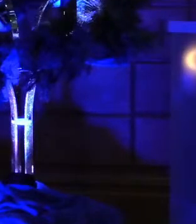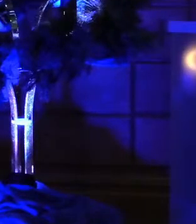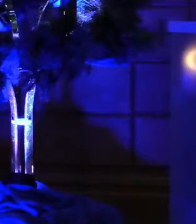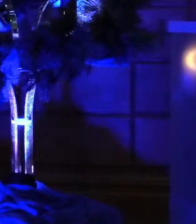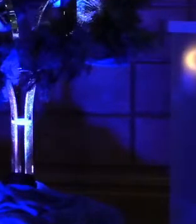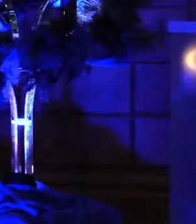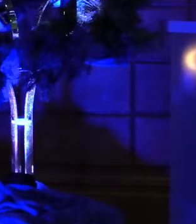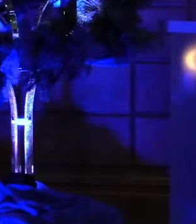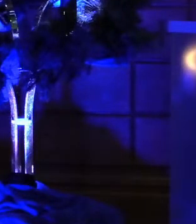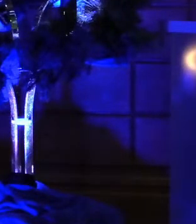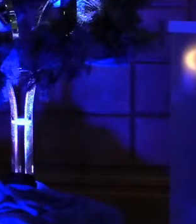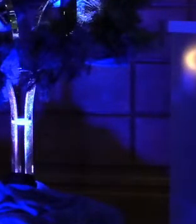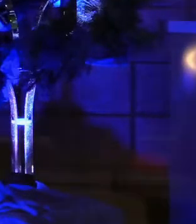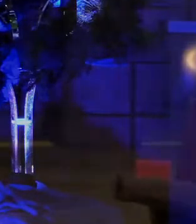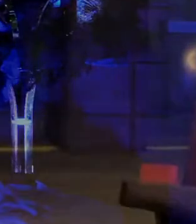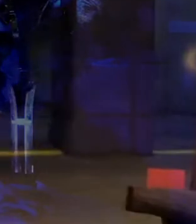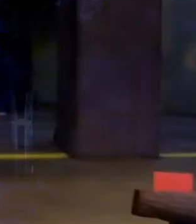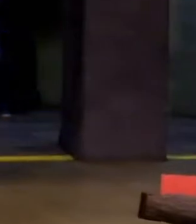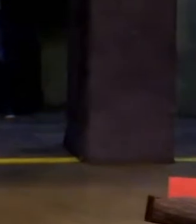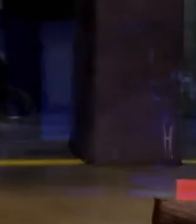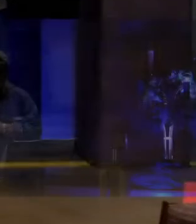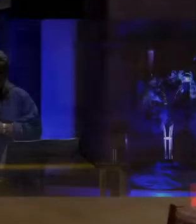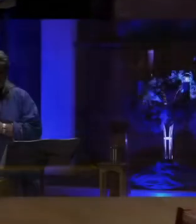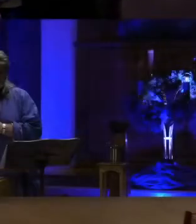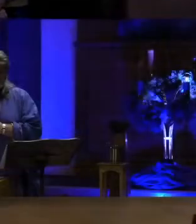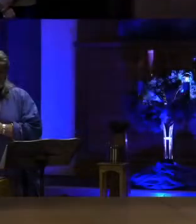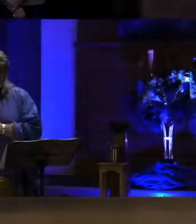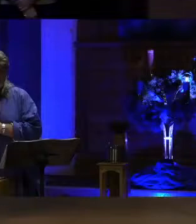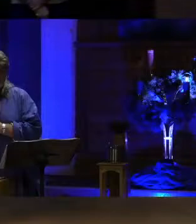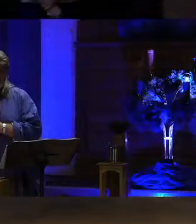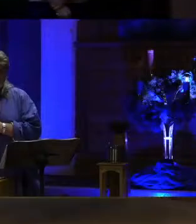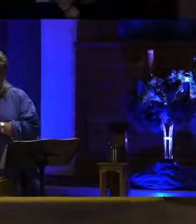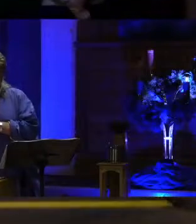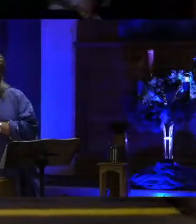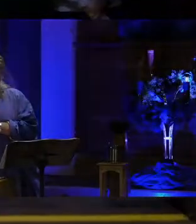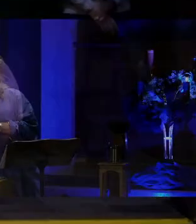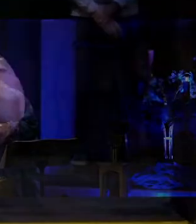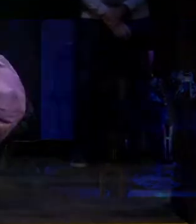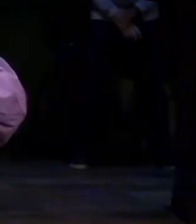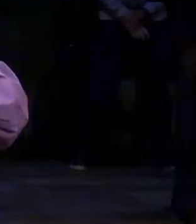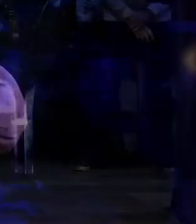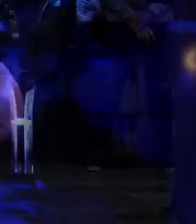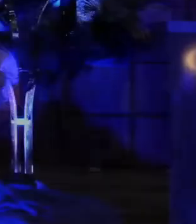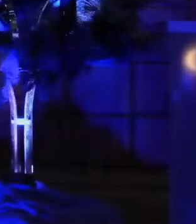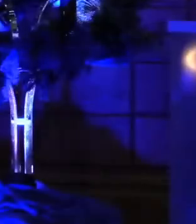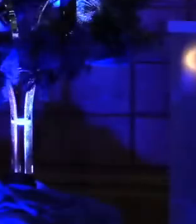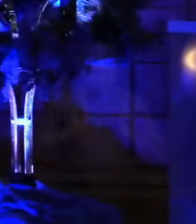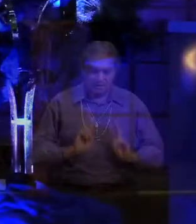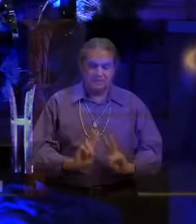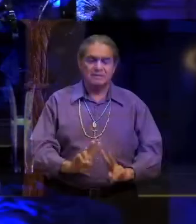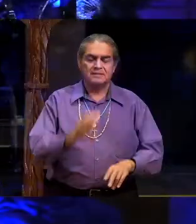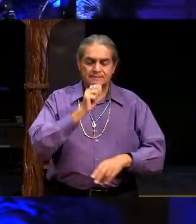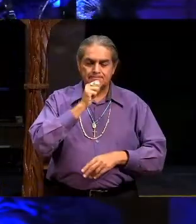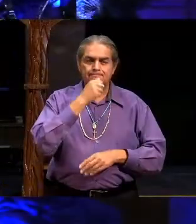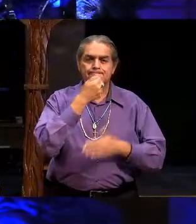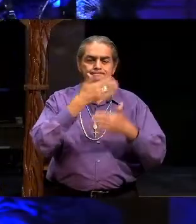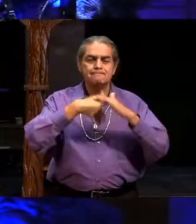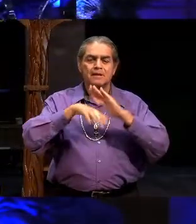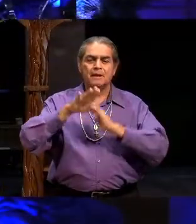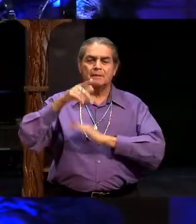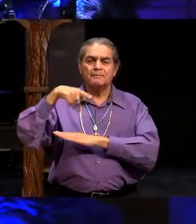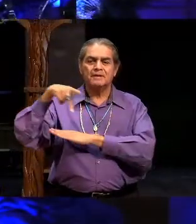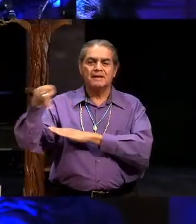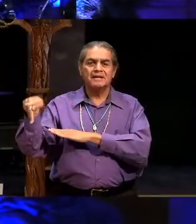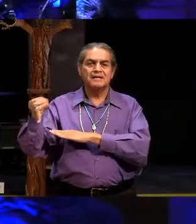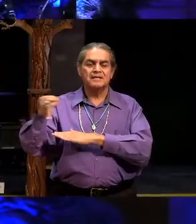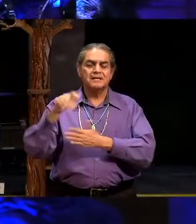Son, our Lord, who was conceived by the Holy Spirit, born of the Virgin Mary, suffered under Pontius Pilate,